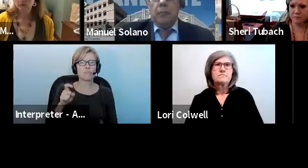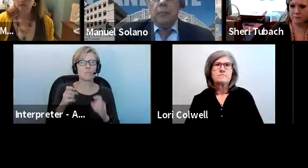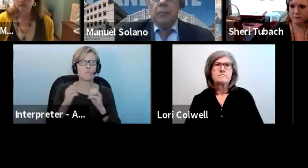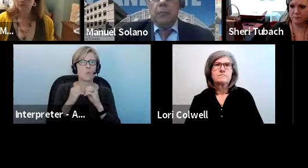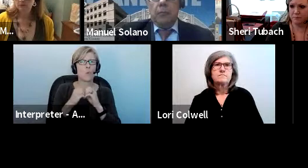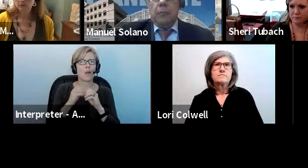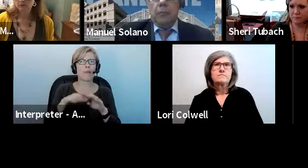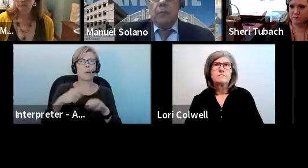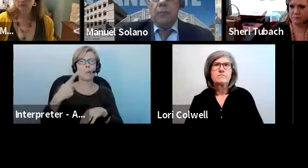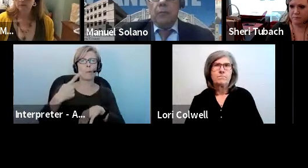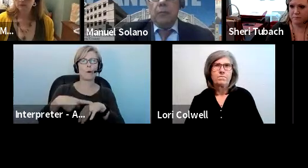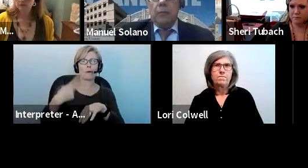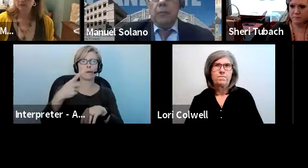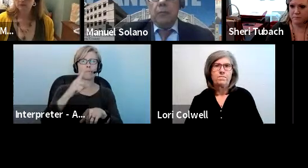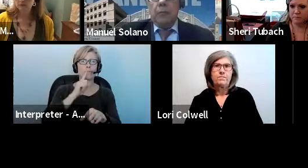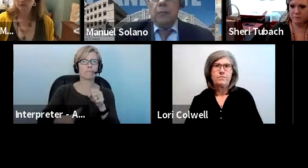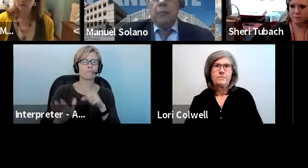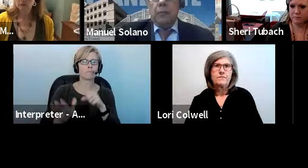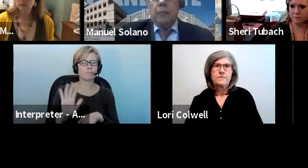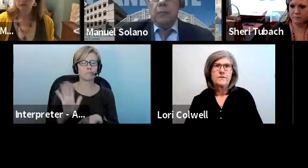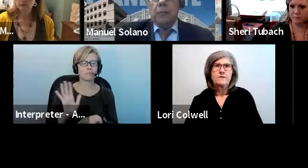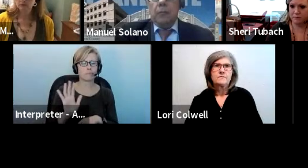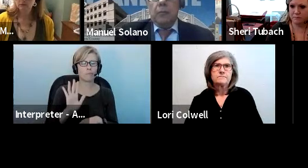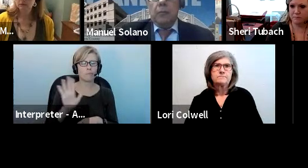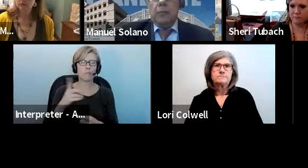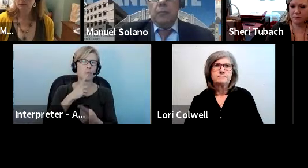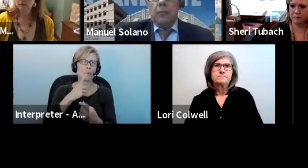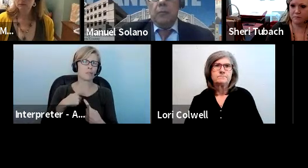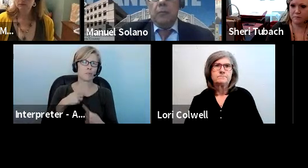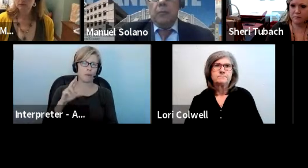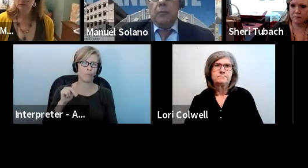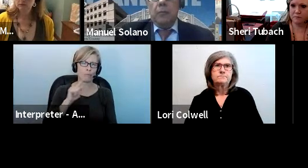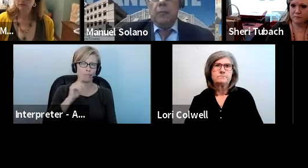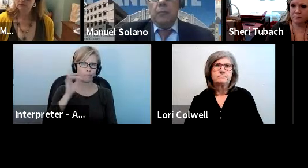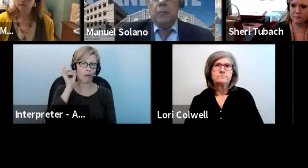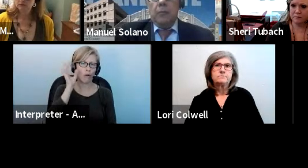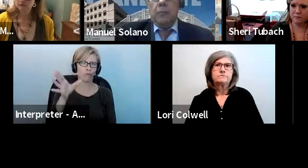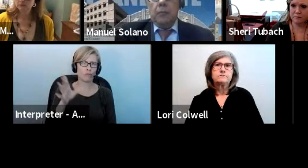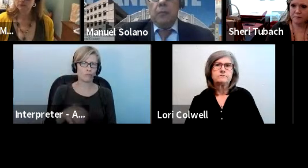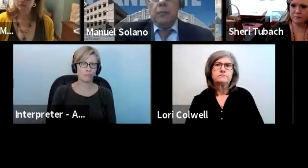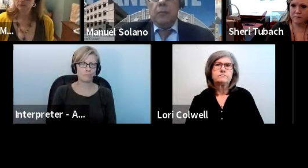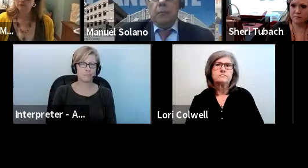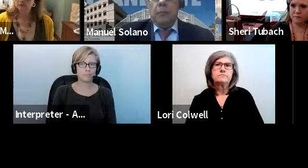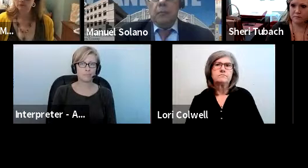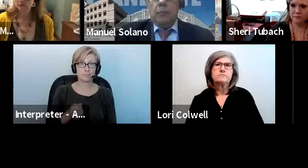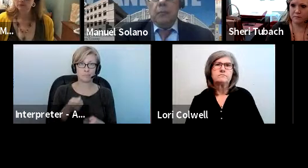one time. But like I said, the response rate was so bad.